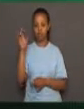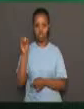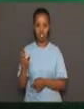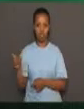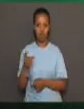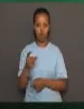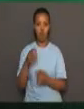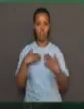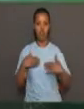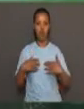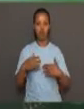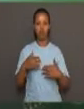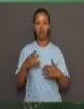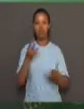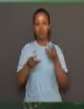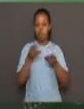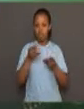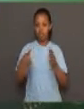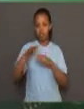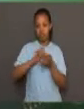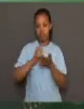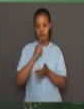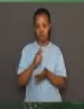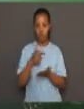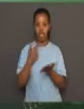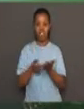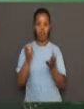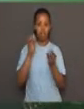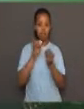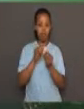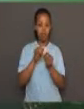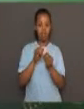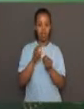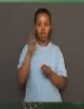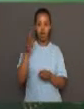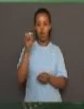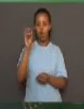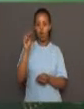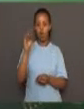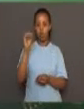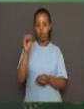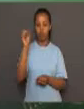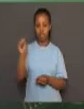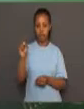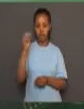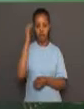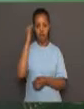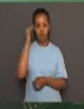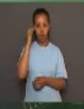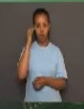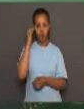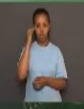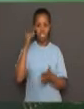2.3% of their body mass. In addition to the size of Homo sapiens' brain compared